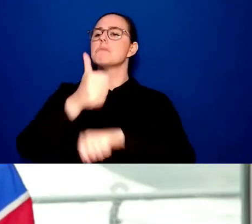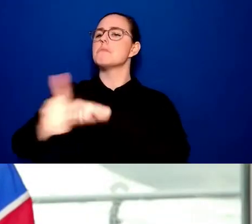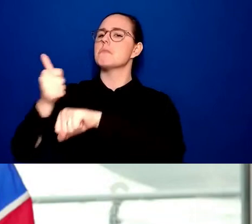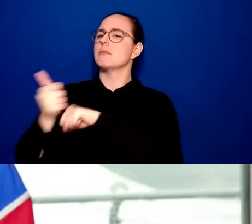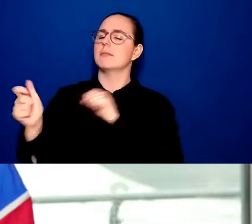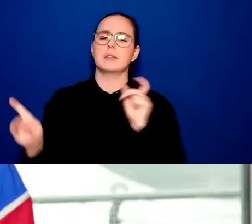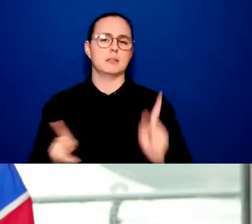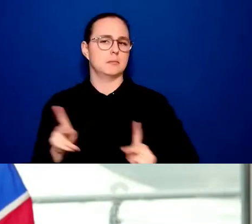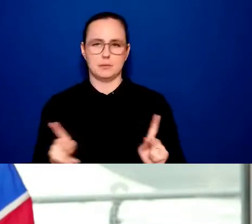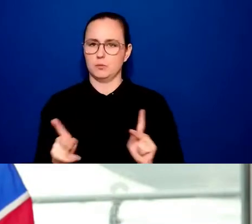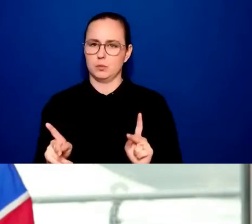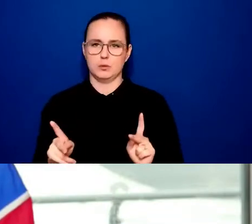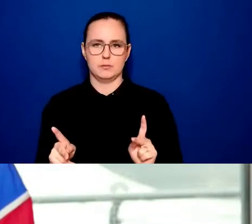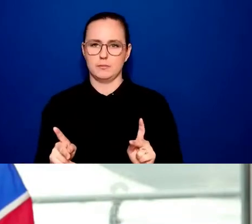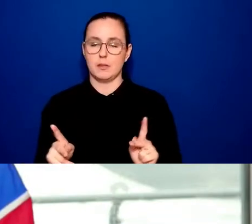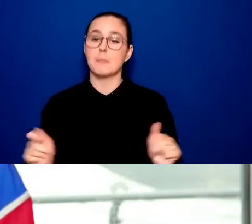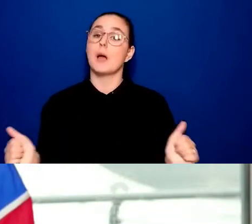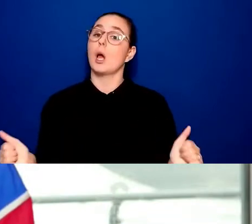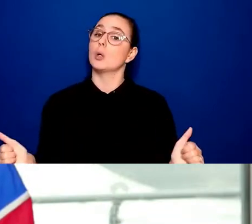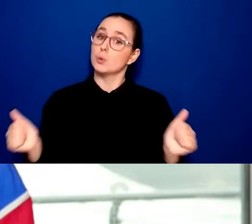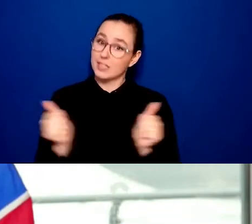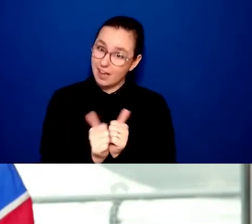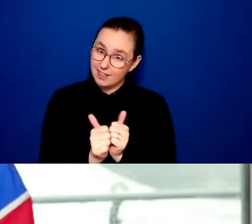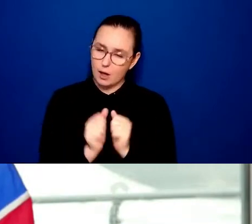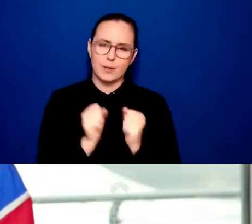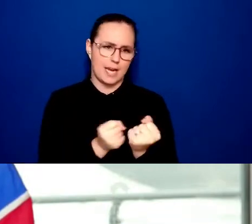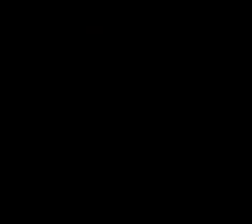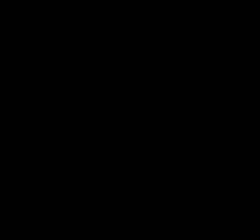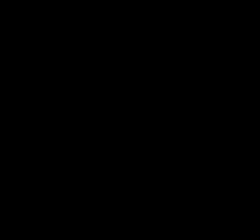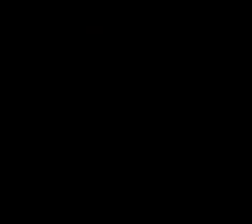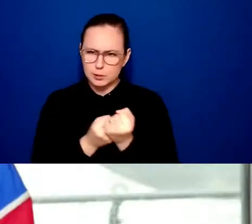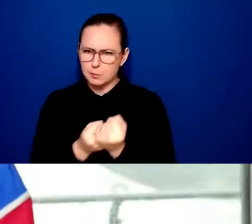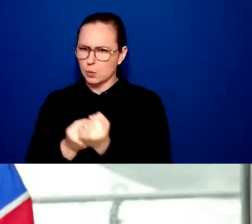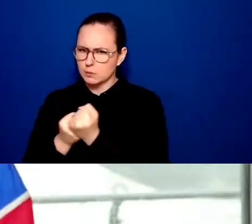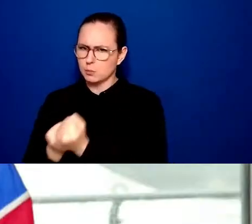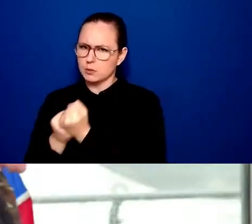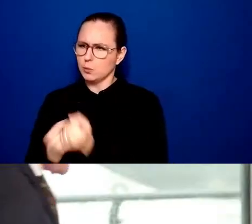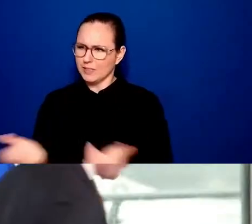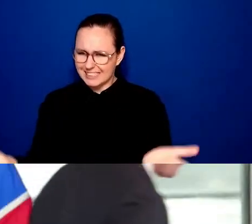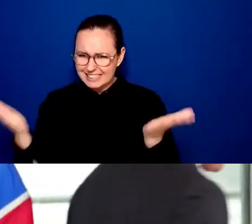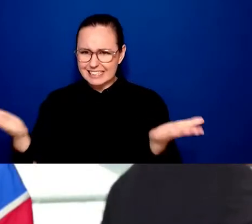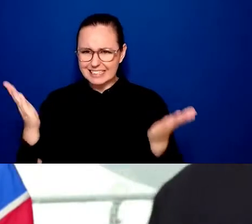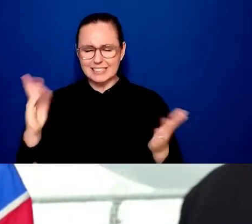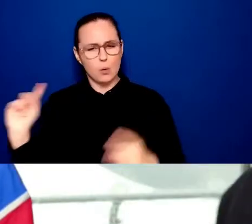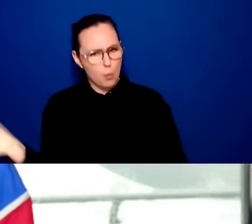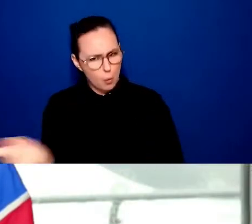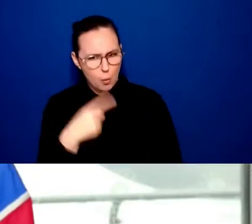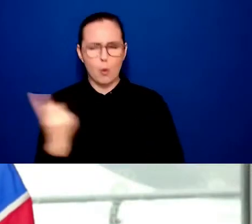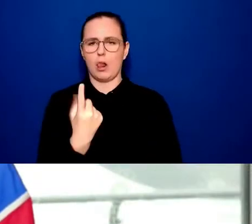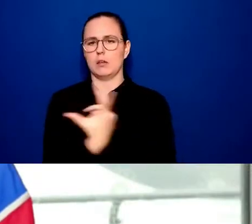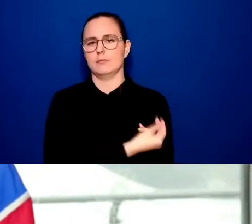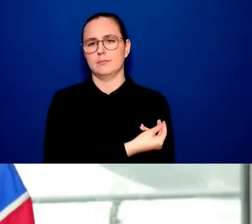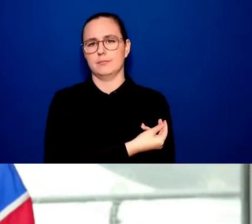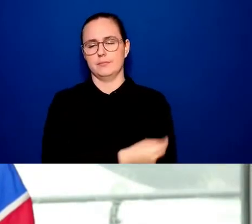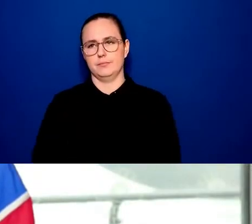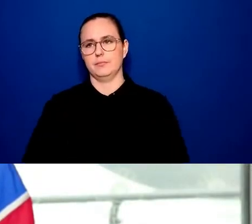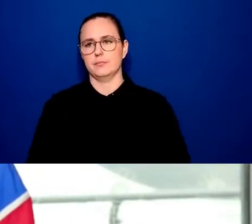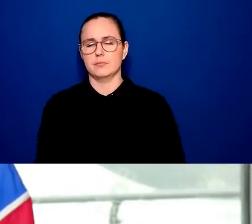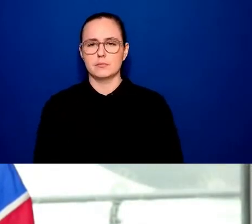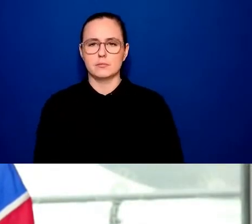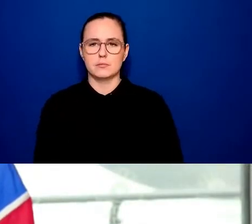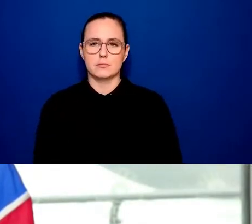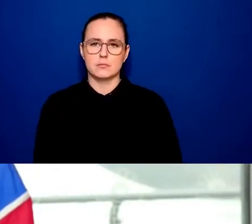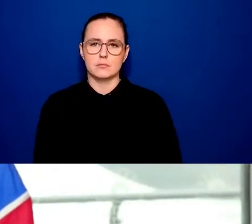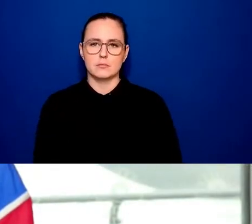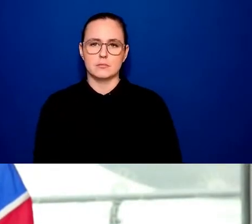together, is to get vaccinated, and we support all of the efforts of Northern mayors to see that happens. Next question is from Moira Witten with